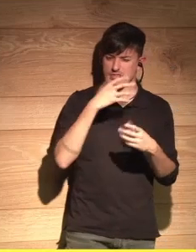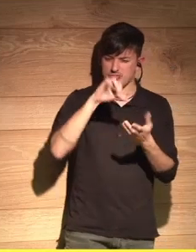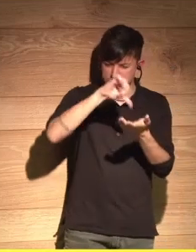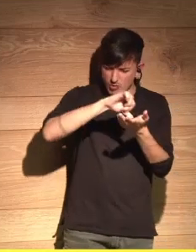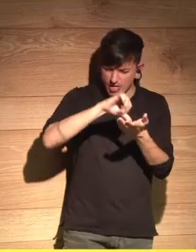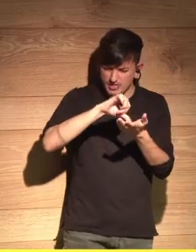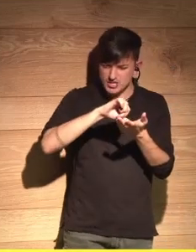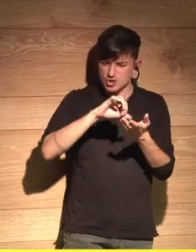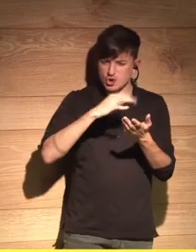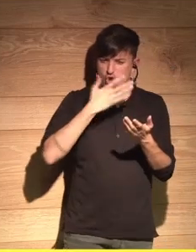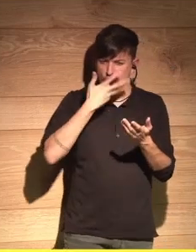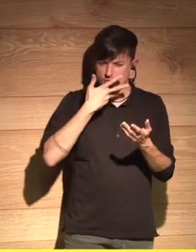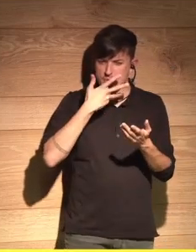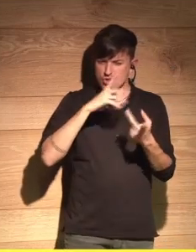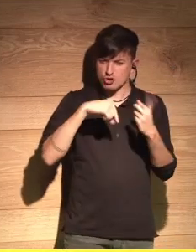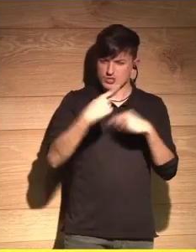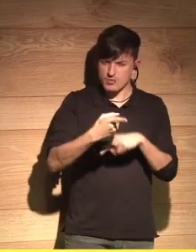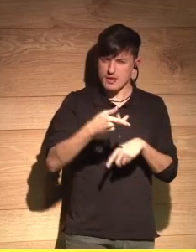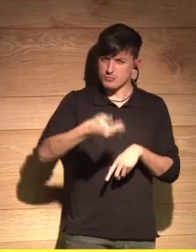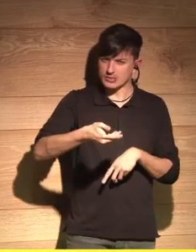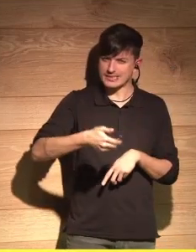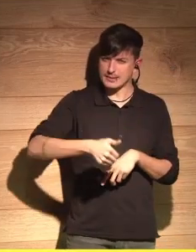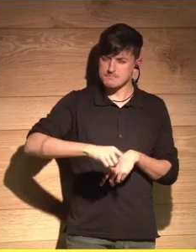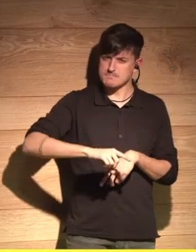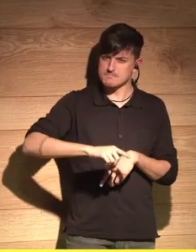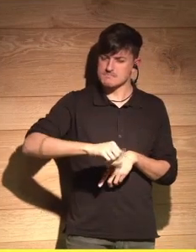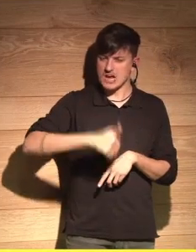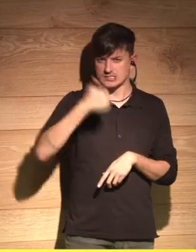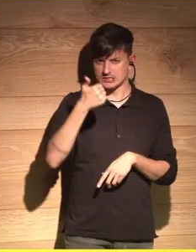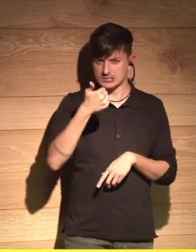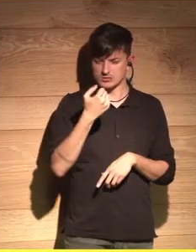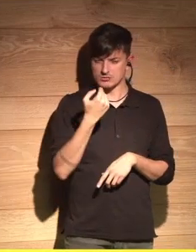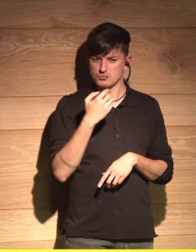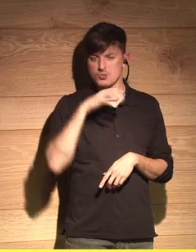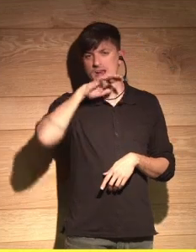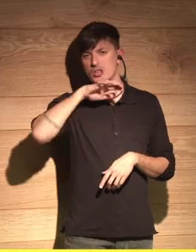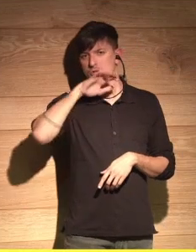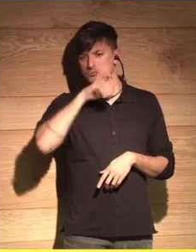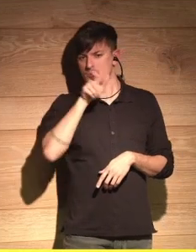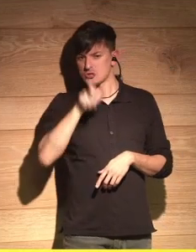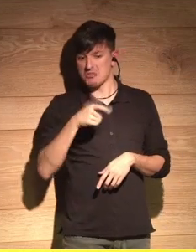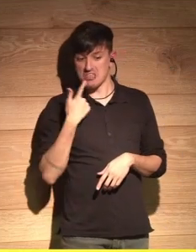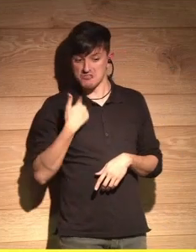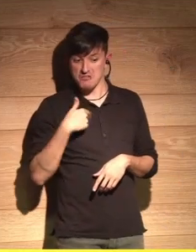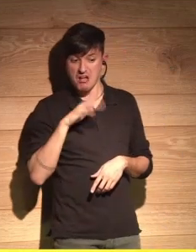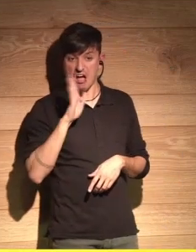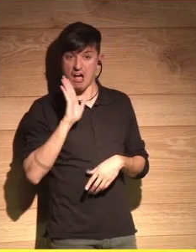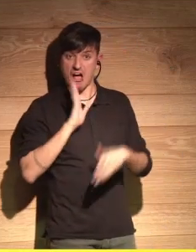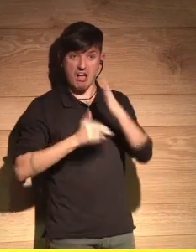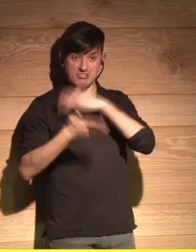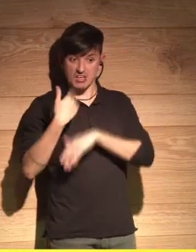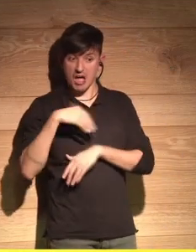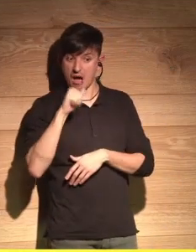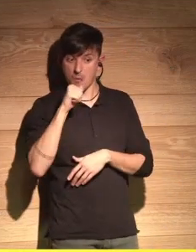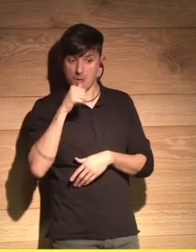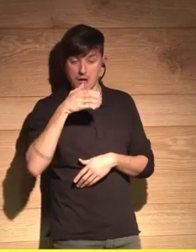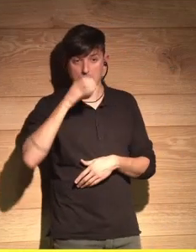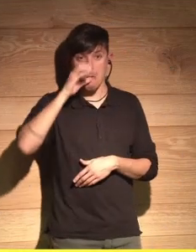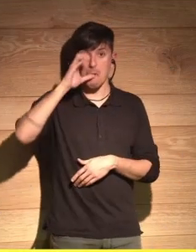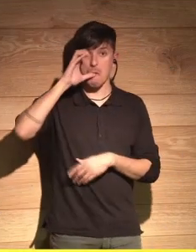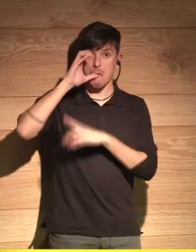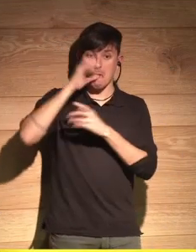way. Just a little anecdote. The person came to us and said, I used to drink water in plastic bottles every day and then throw them away and forget about them. And now, after the